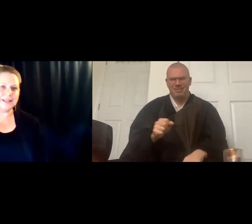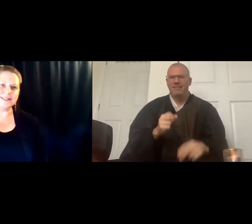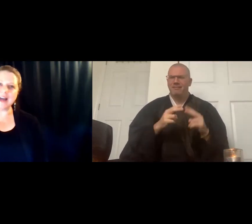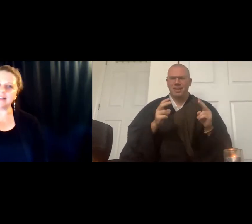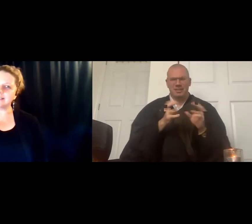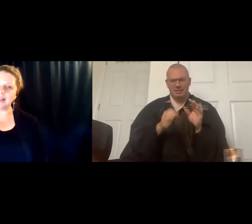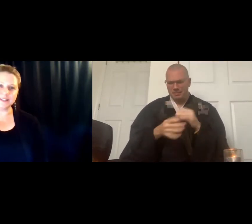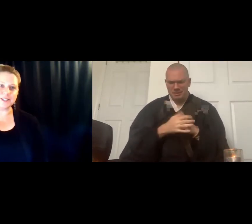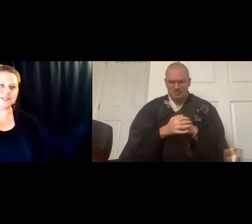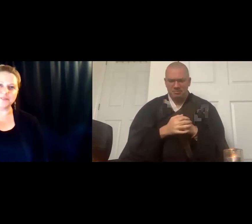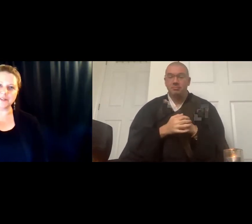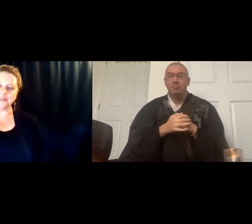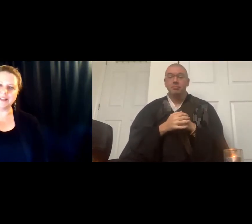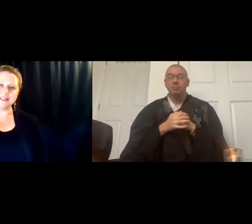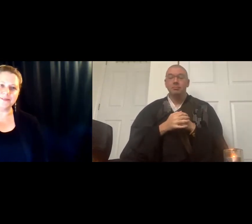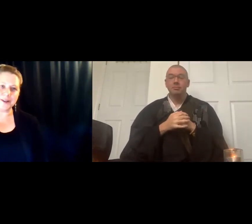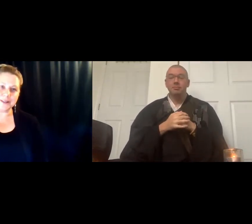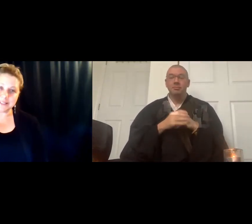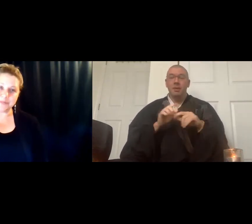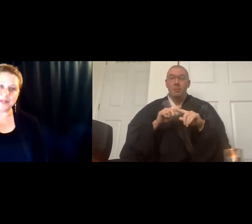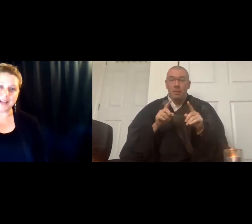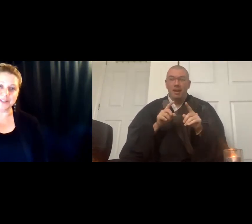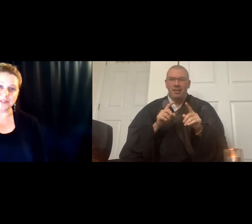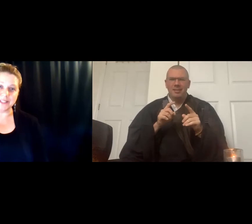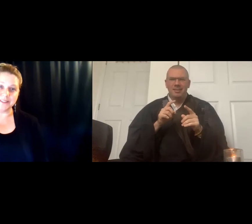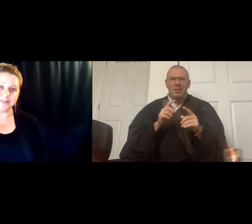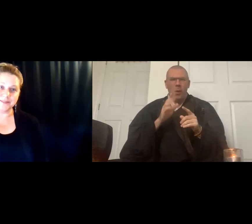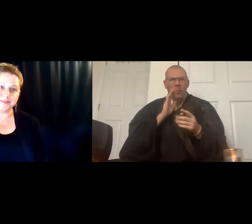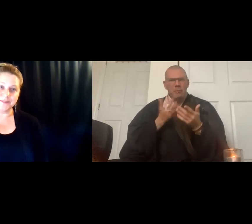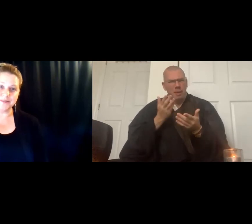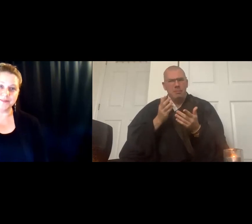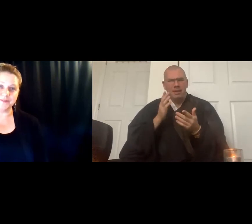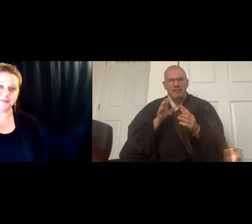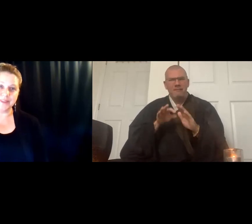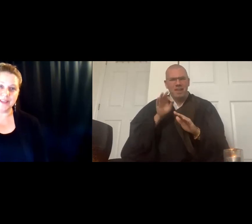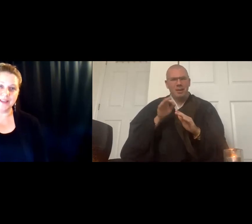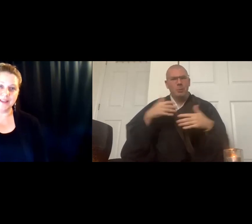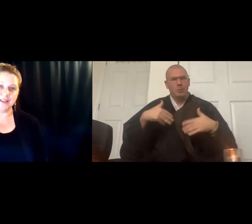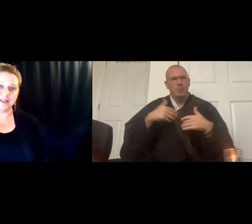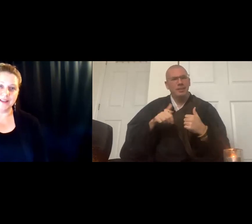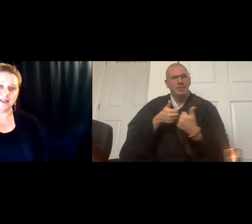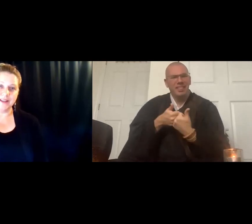And it's not a technical, difficult thing. It's very simple, actually.